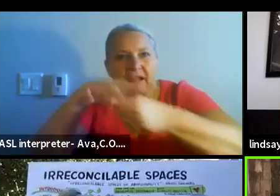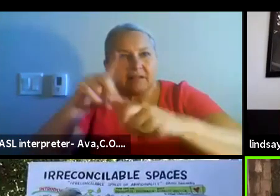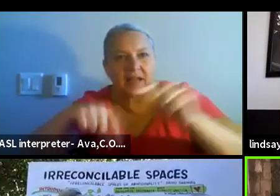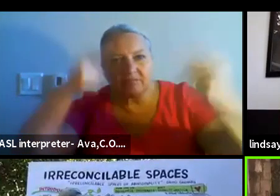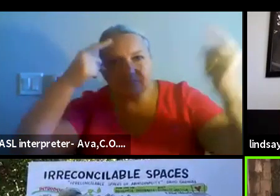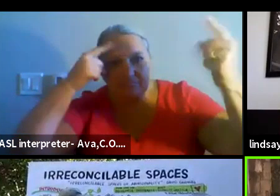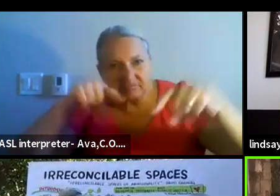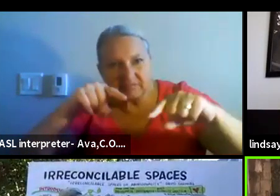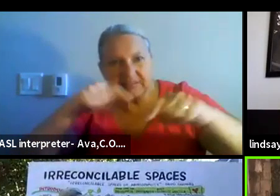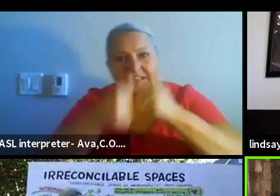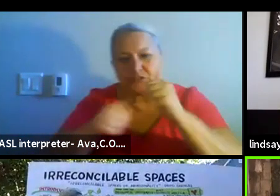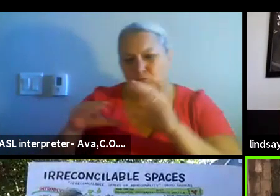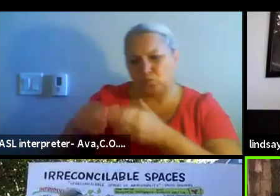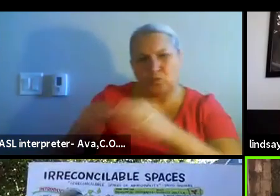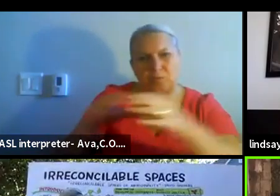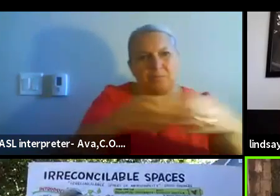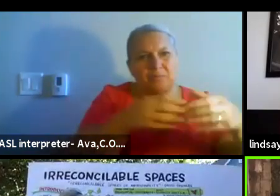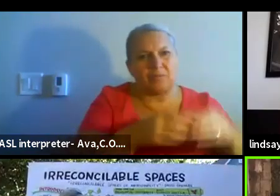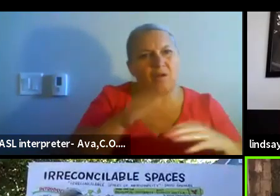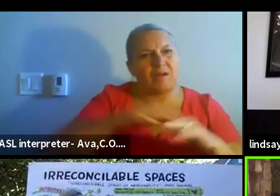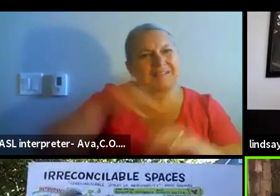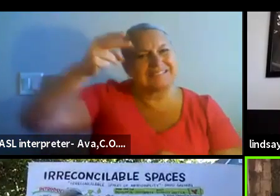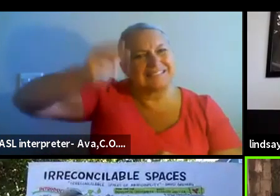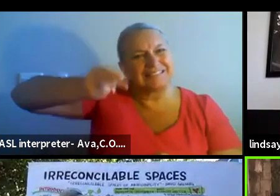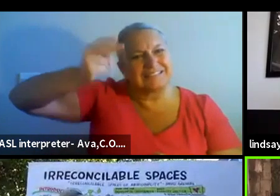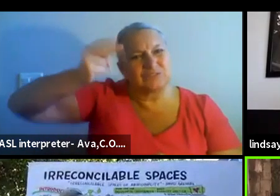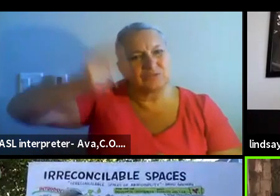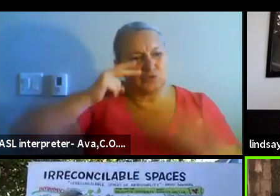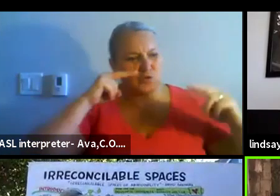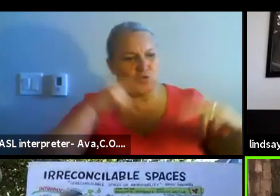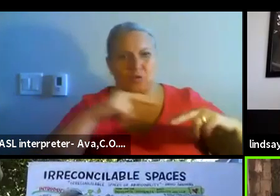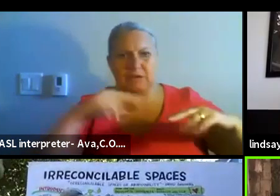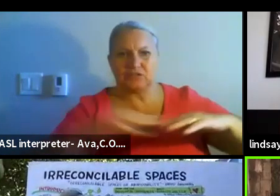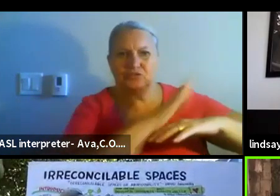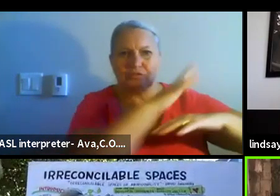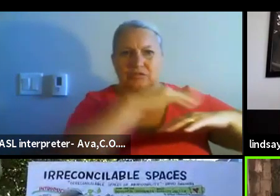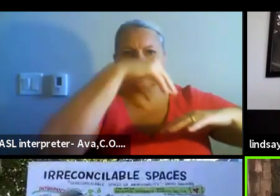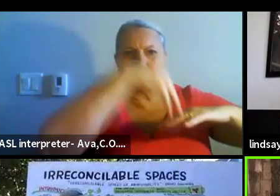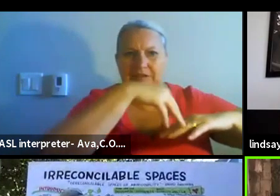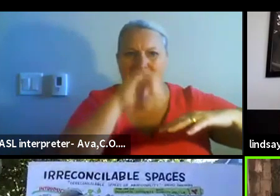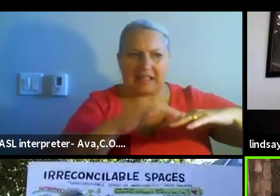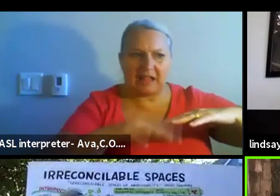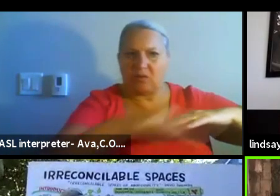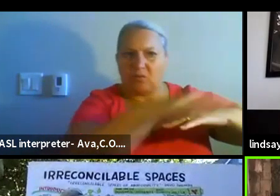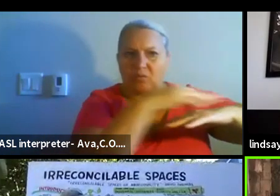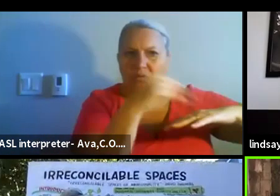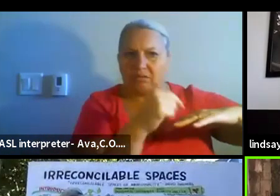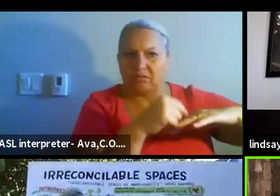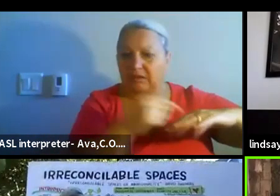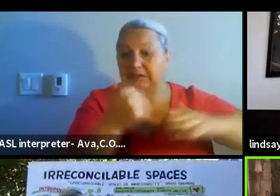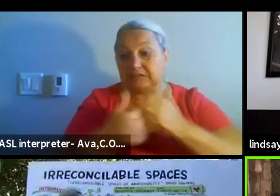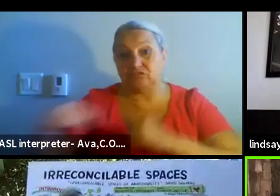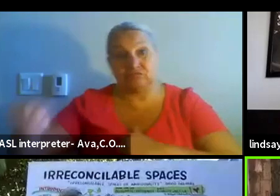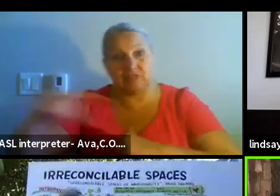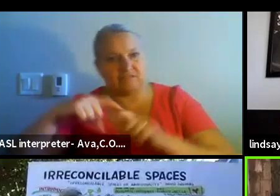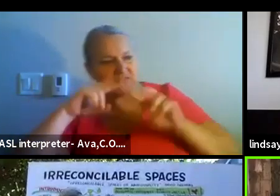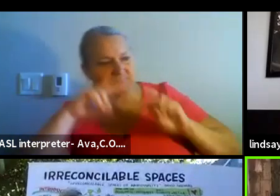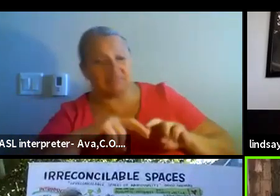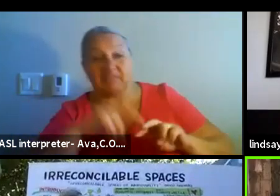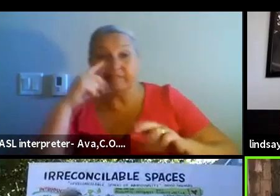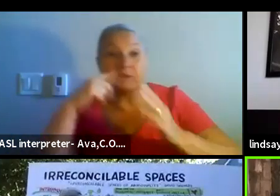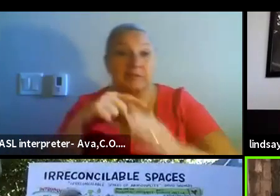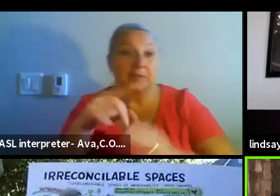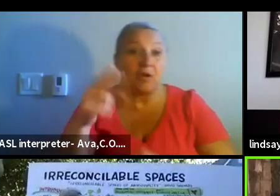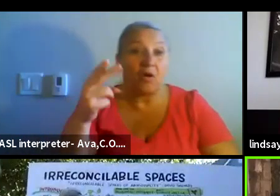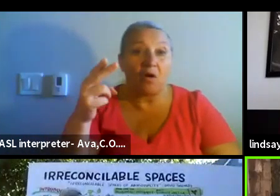embarked upon separate Indigenous history tours of the campus, upon which Hart House Theatre sits, and I